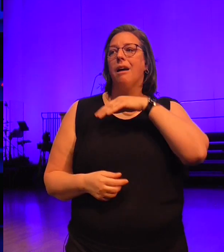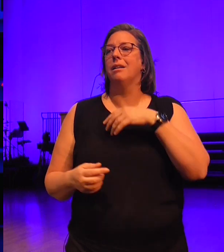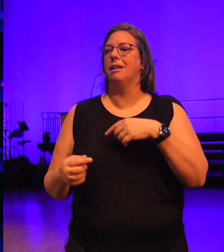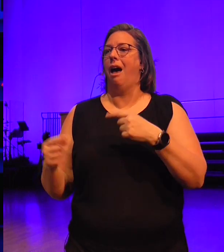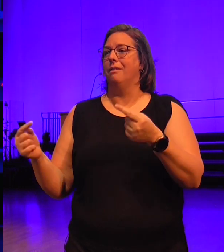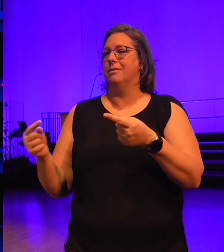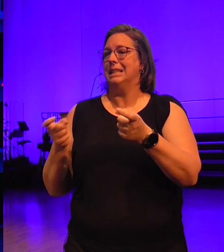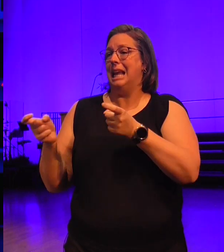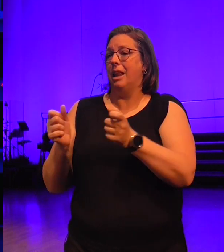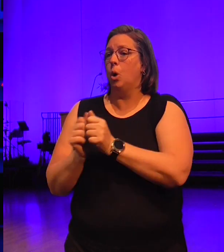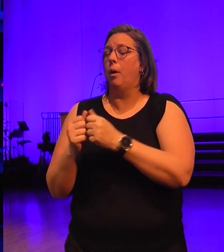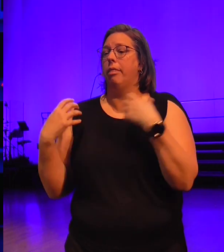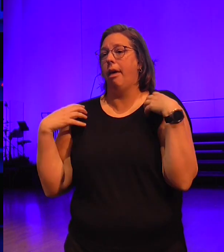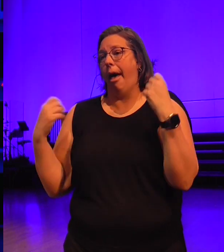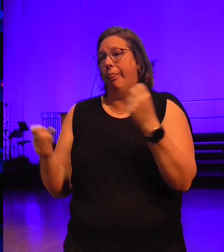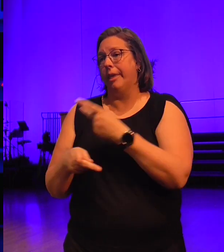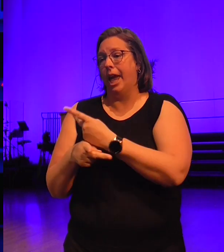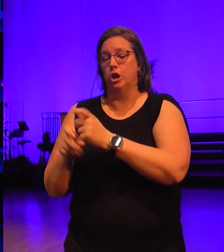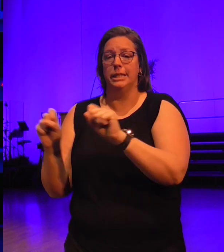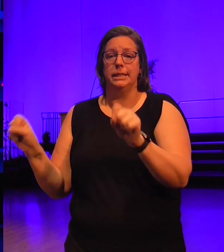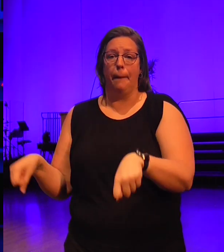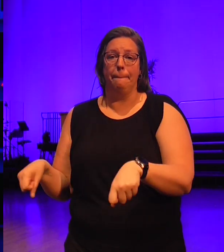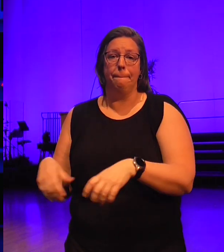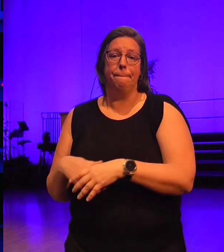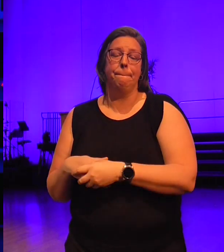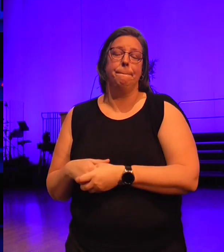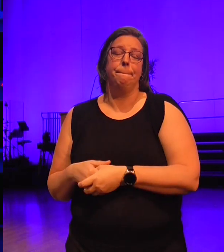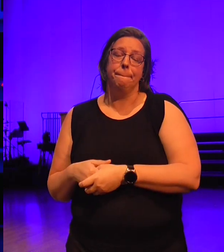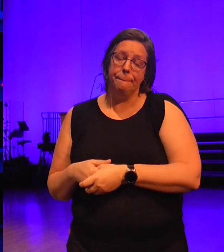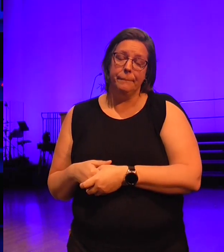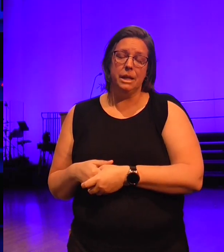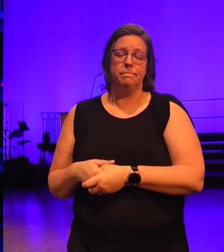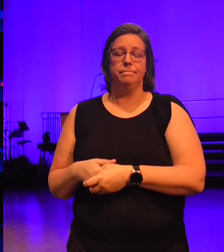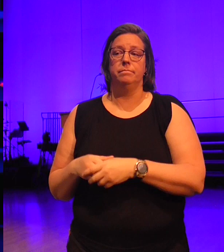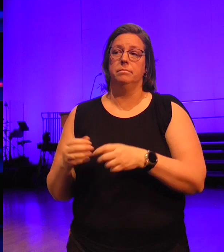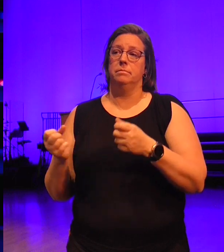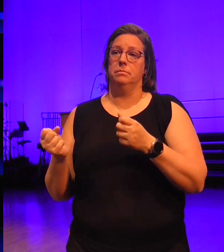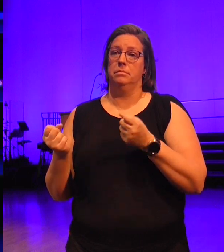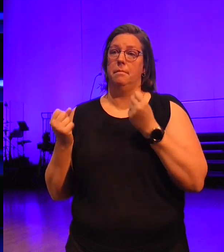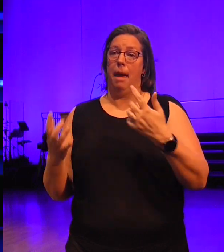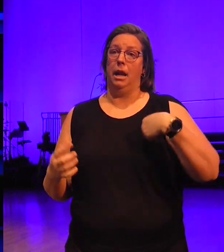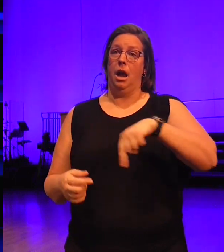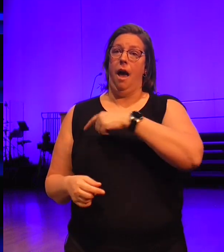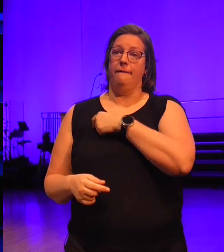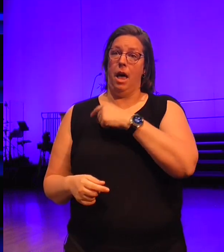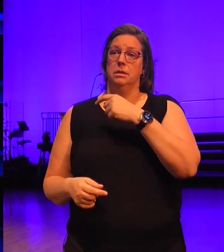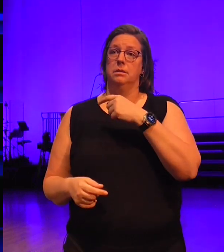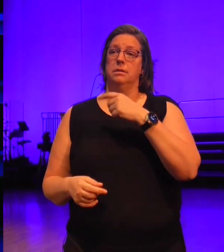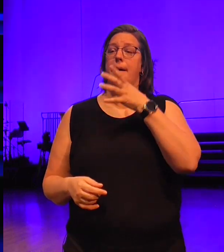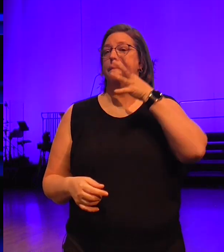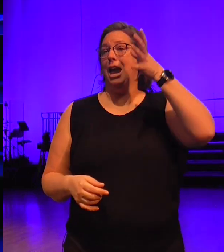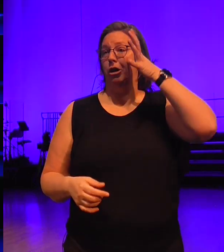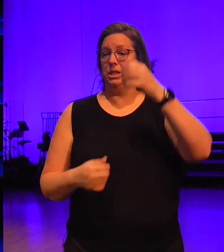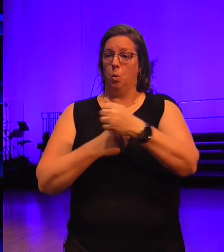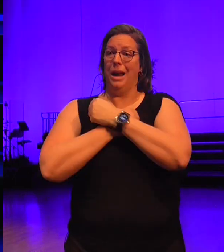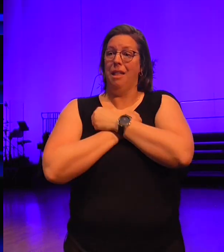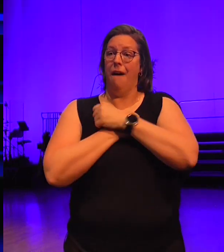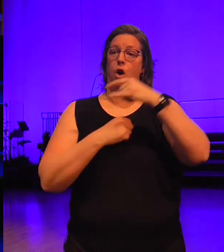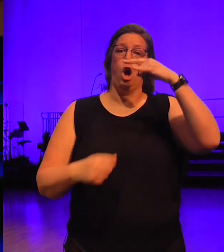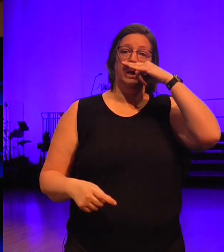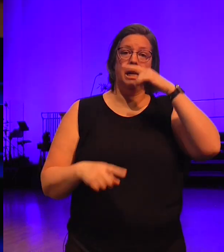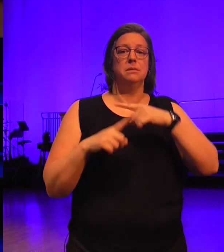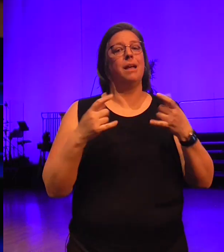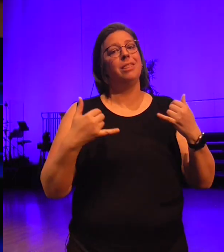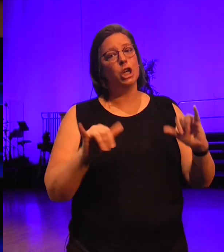with the healthcare system. As much as many of us parents love raising our kids, we still have the yuck of